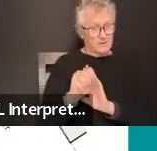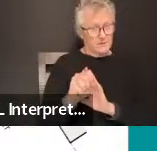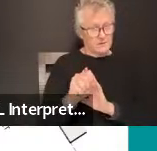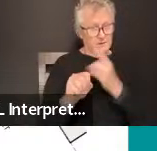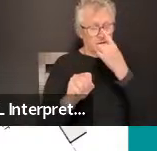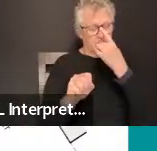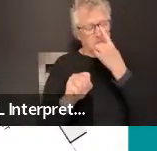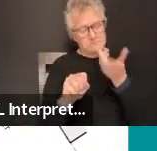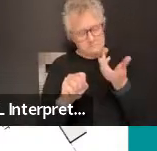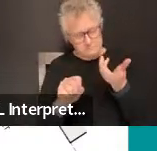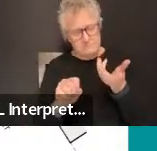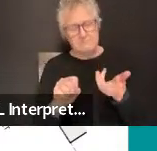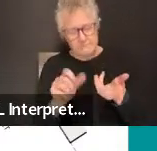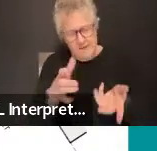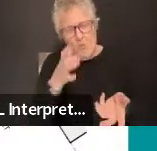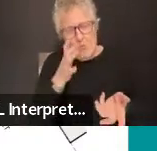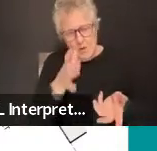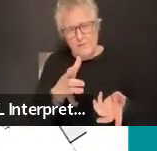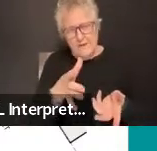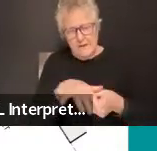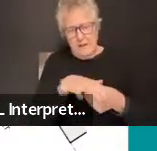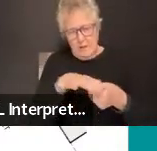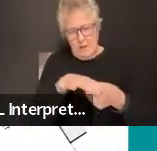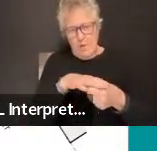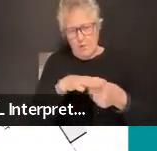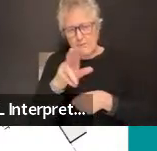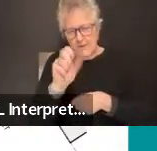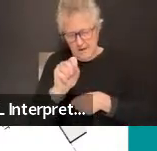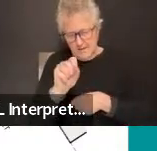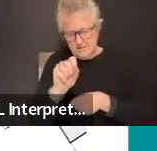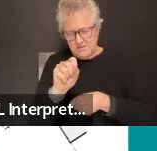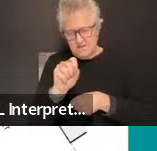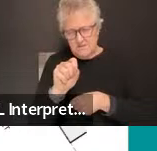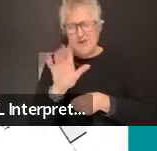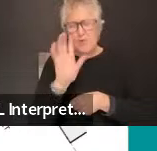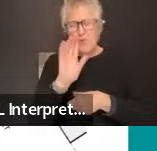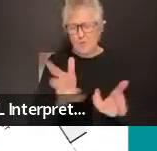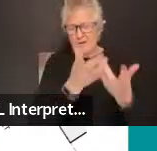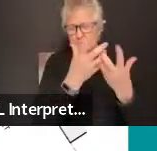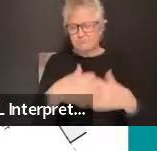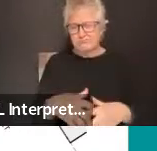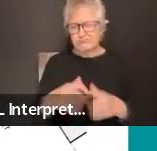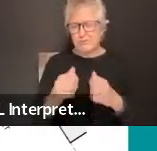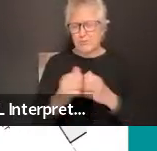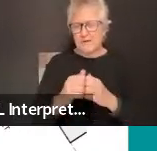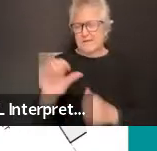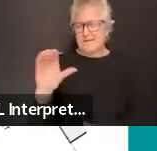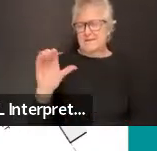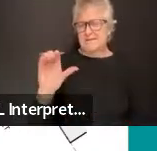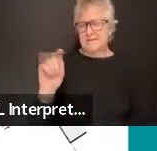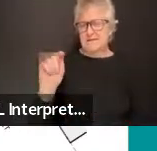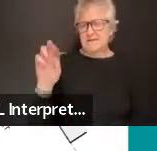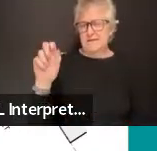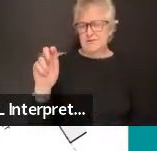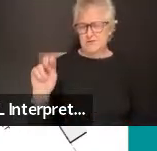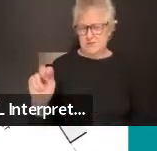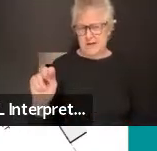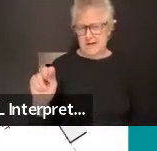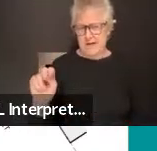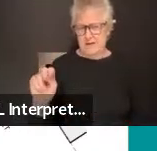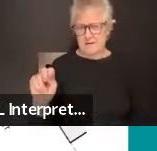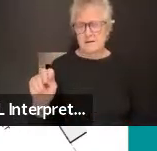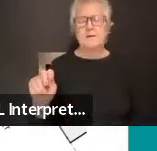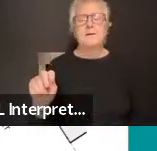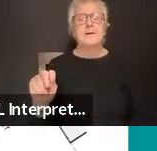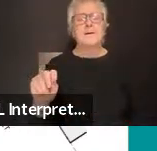local bus service here, and that's being worked out with C-Tran as they plan their system to engage this station location.